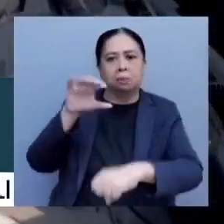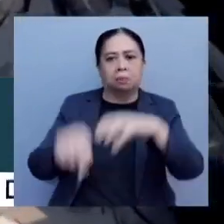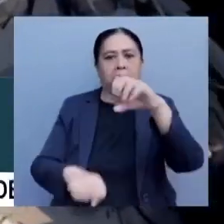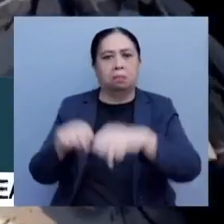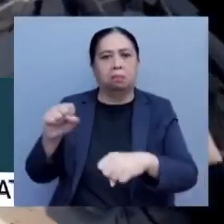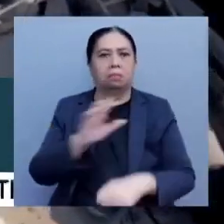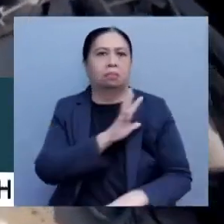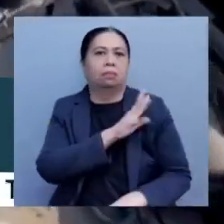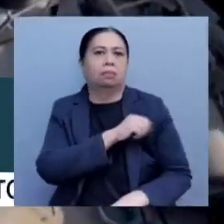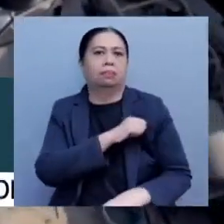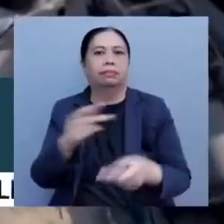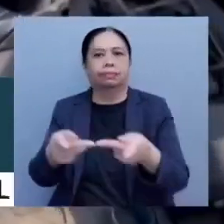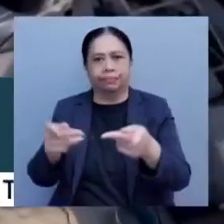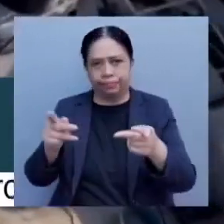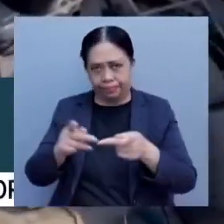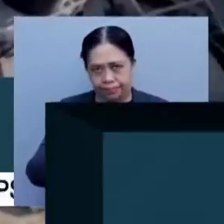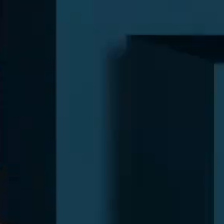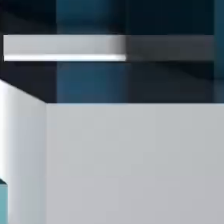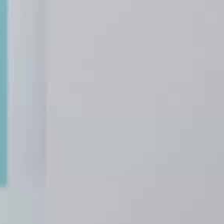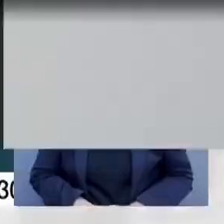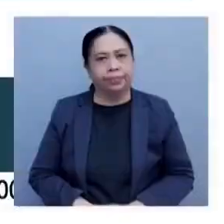Palestinian territories.